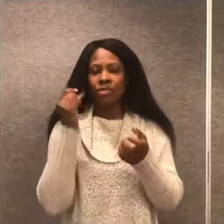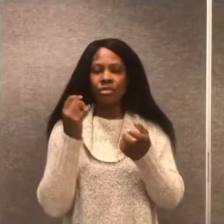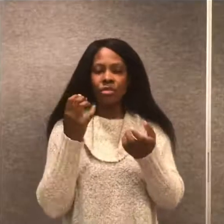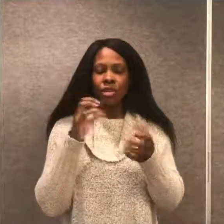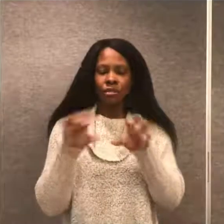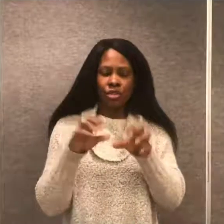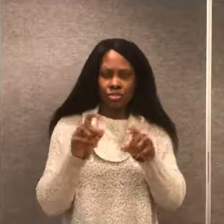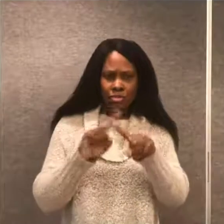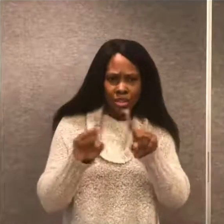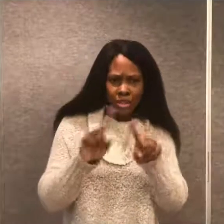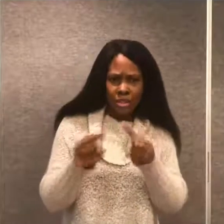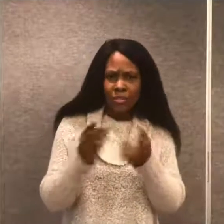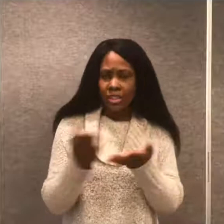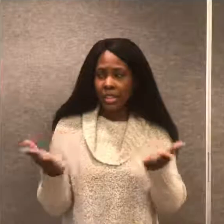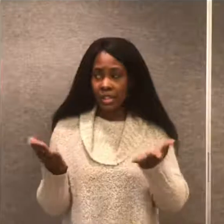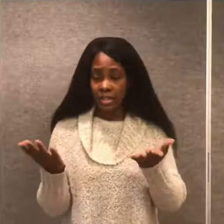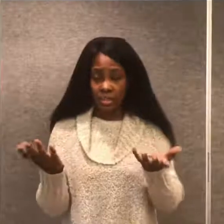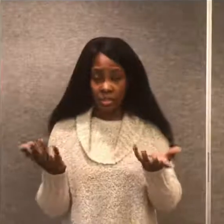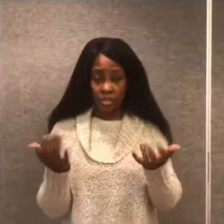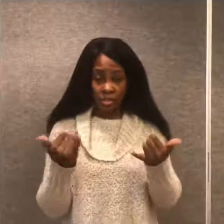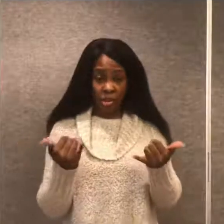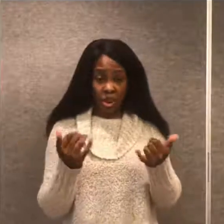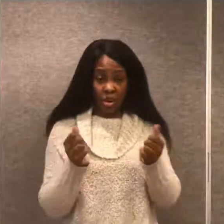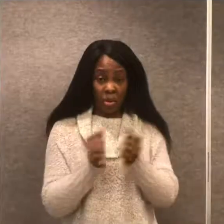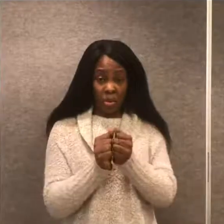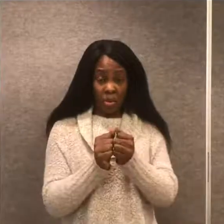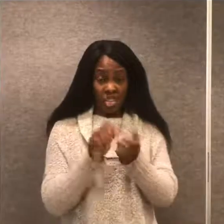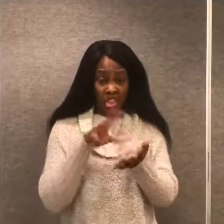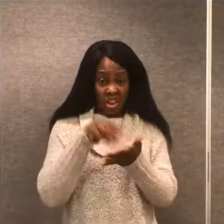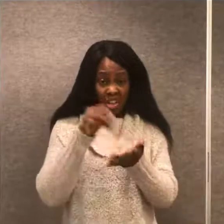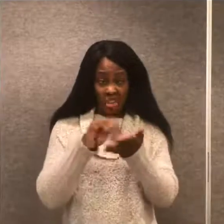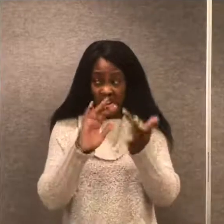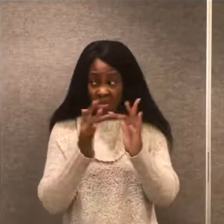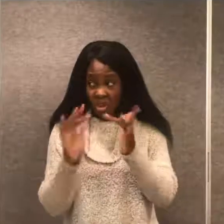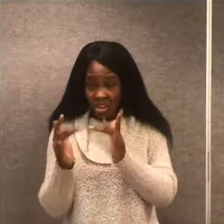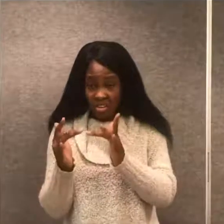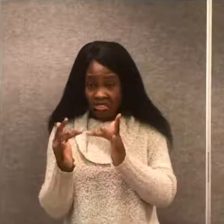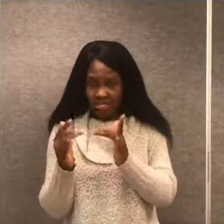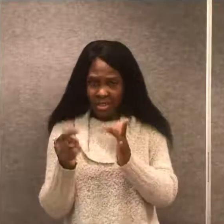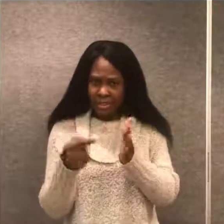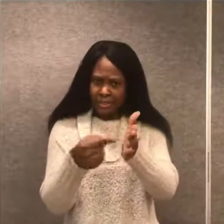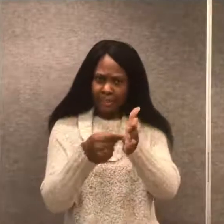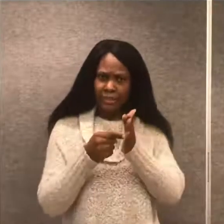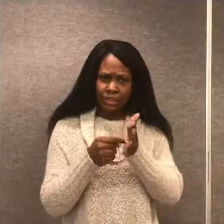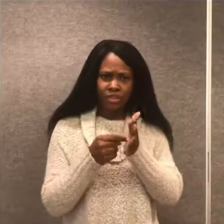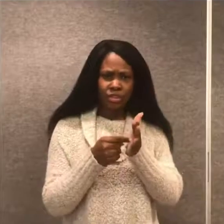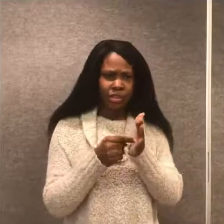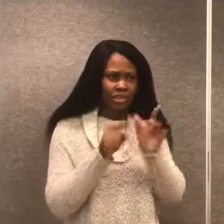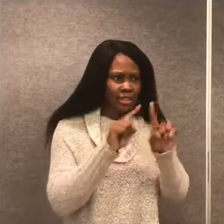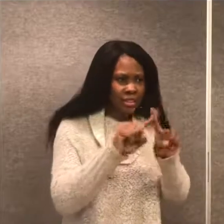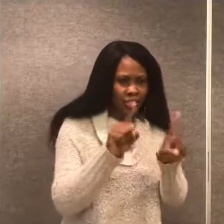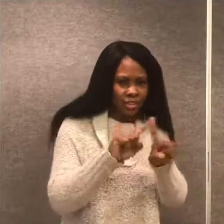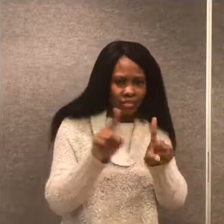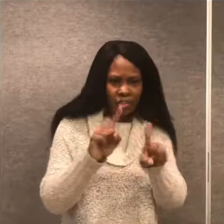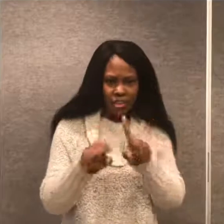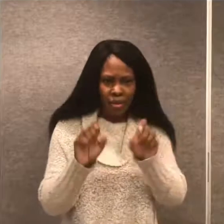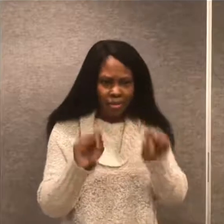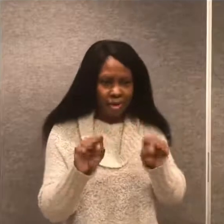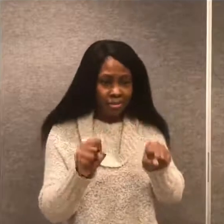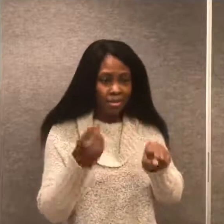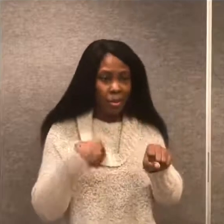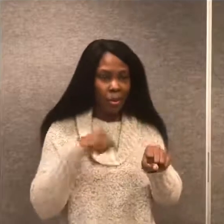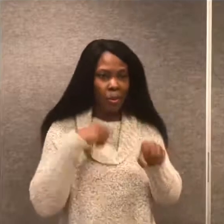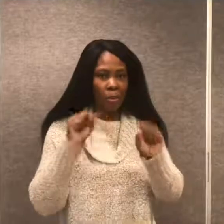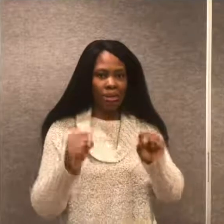us going remote and doing distant learning, what it is doing is showing us all the different avenues in which we can meet